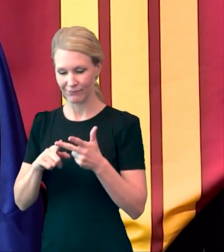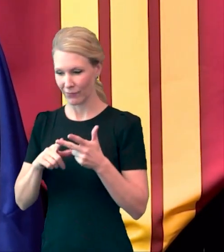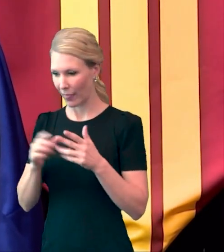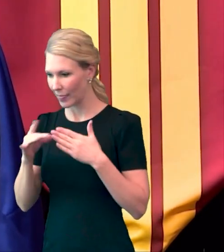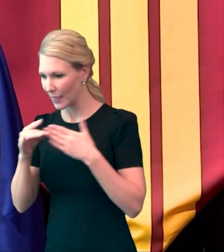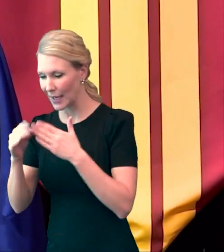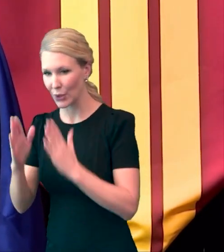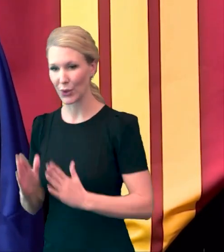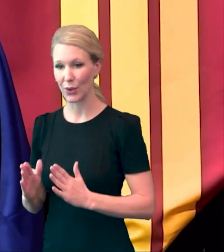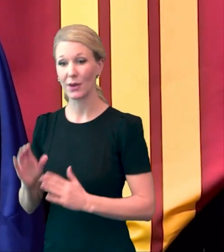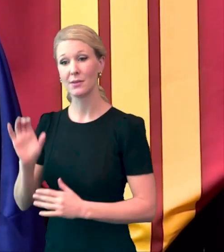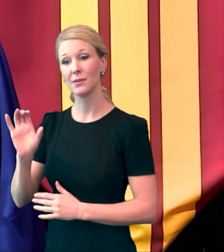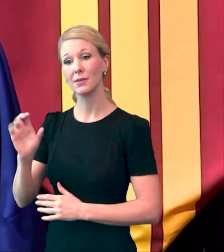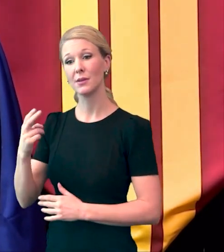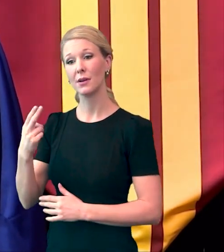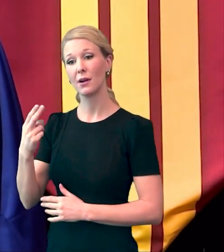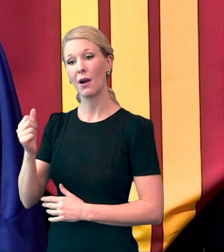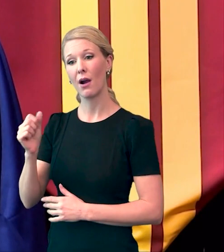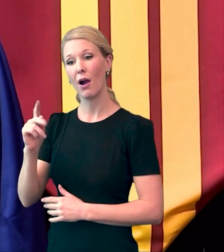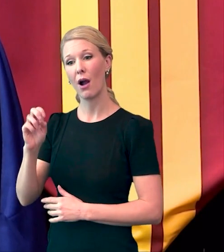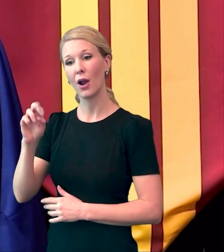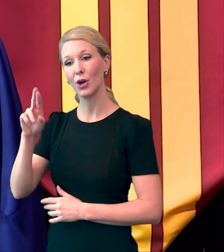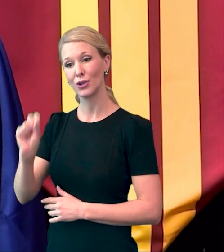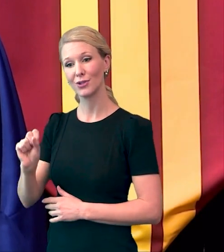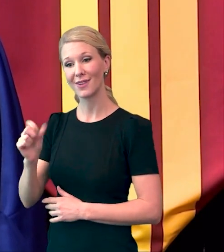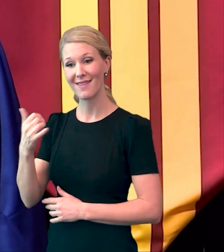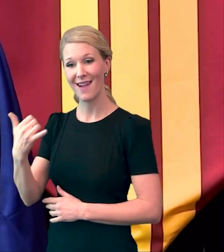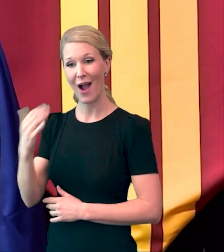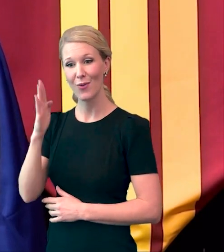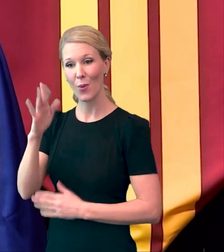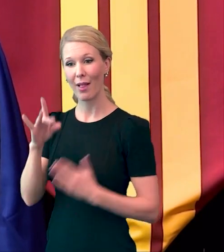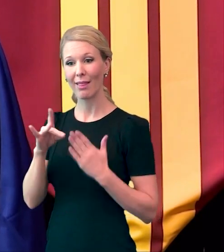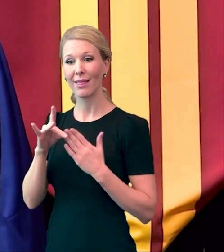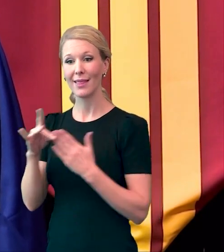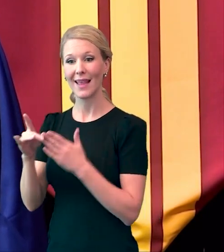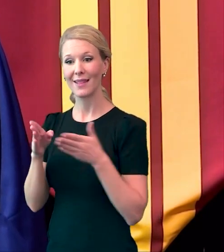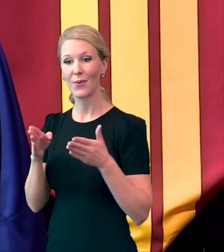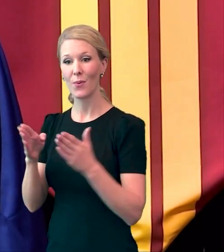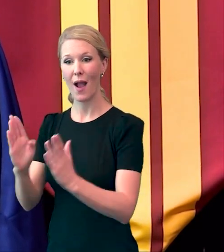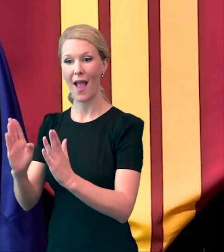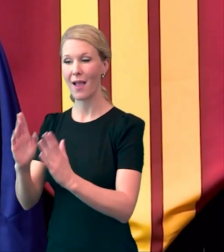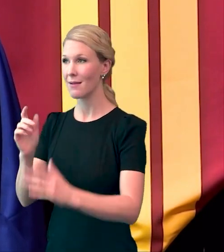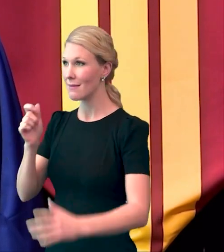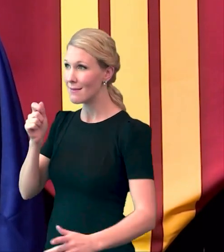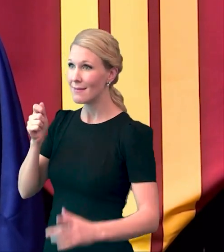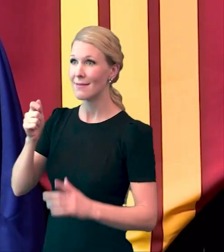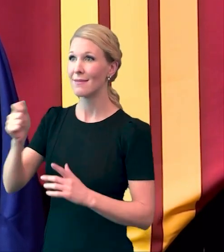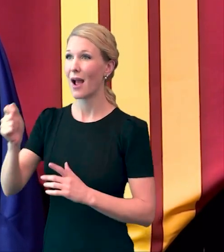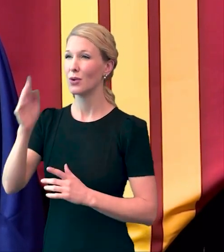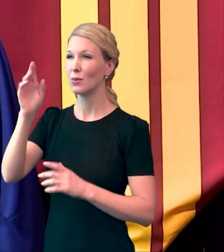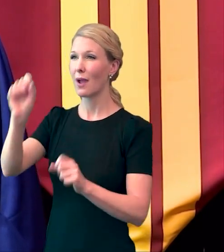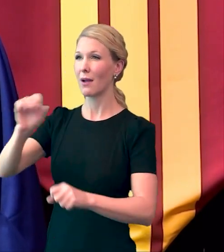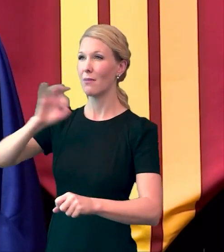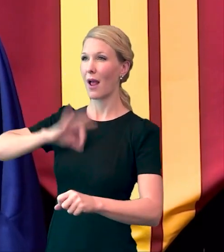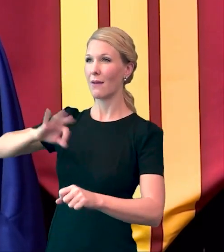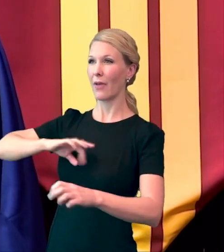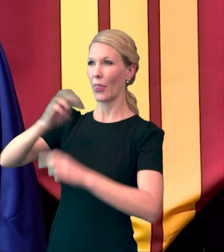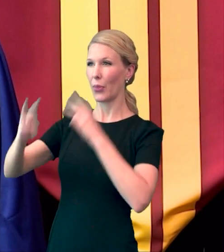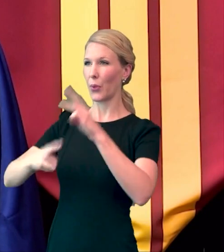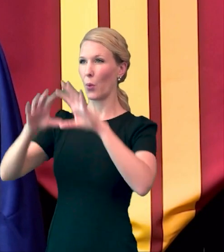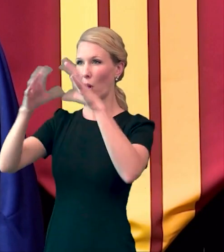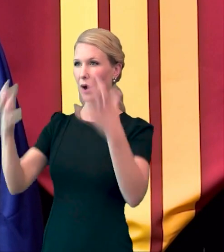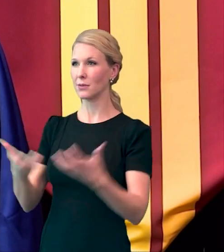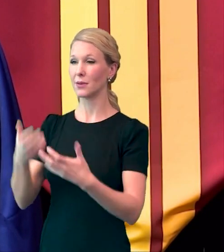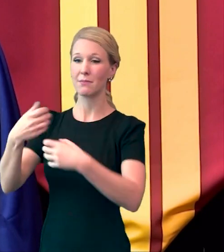And as GoVanCougs graduates, you are now the torchbearers. You now have the chance to better the world and make it a safer, healthier place for your